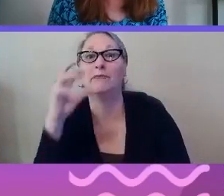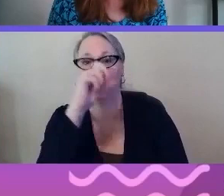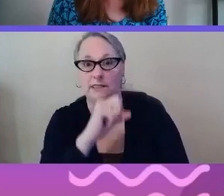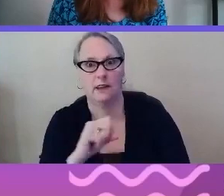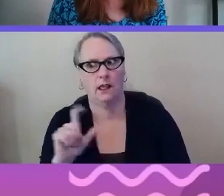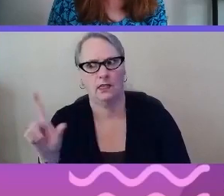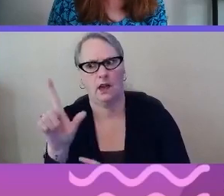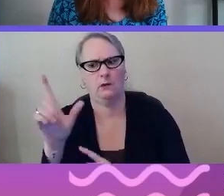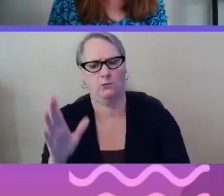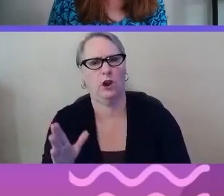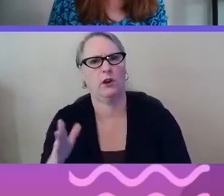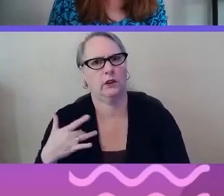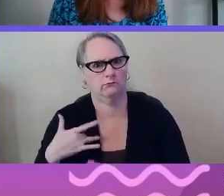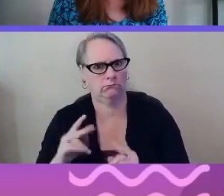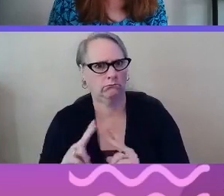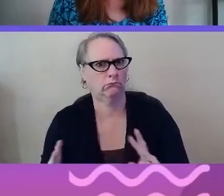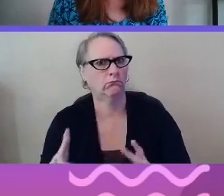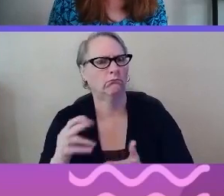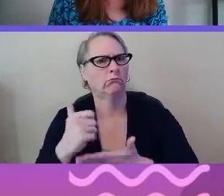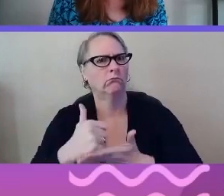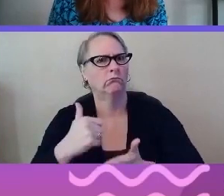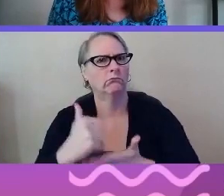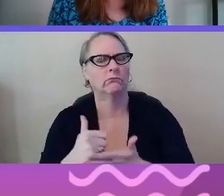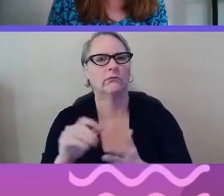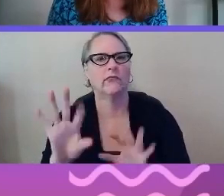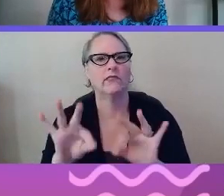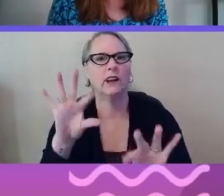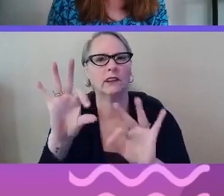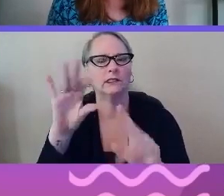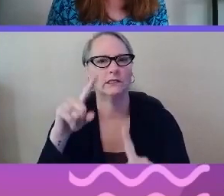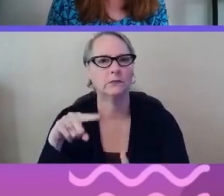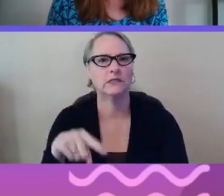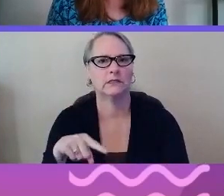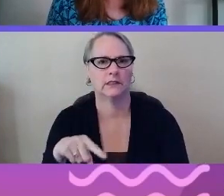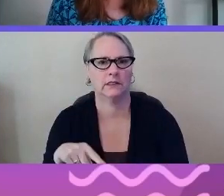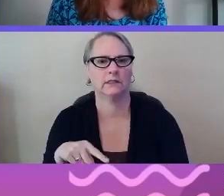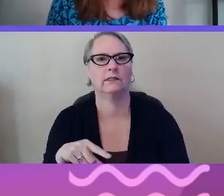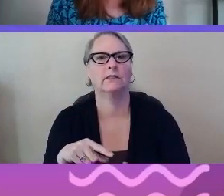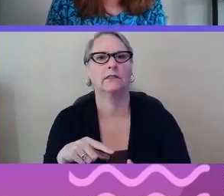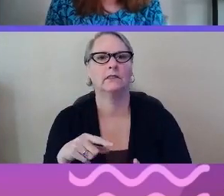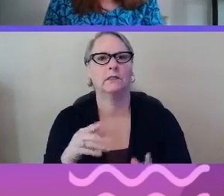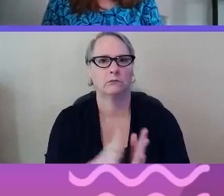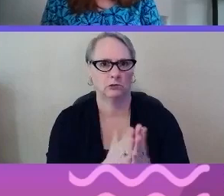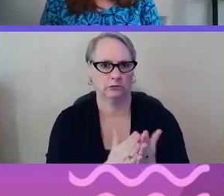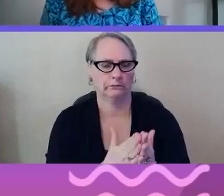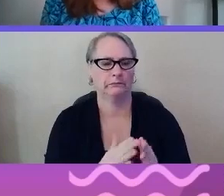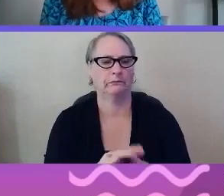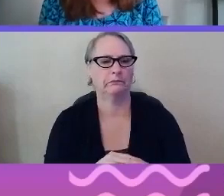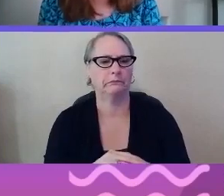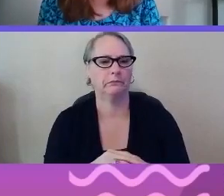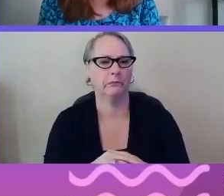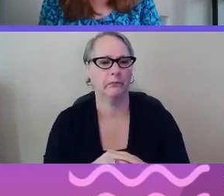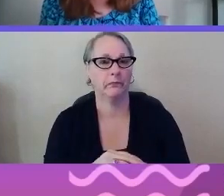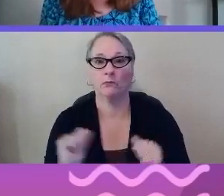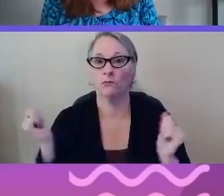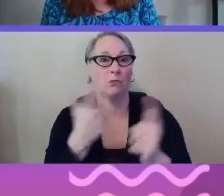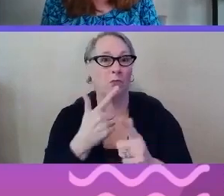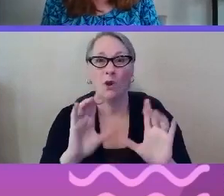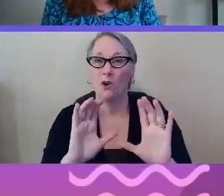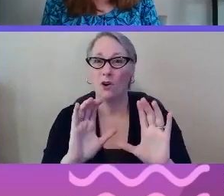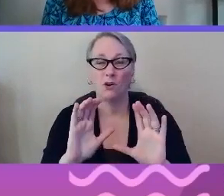really helpful in helping find those specific things. Because like I said, I mean, every group is going to have different cultures